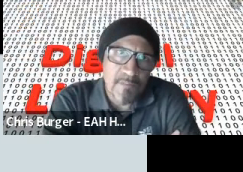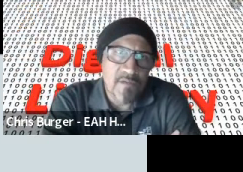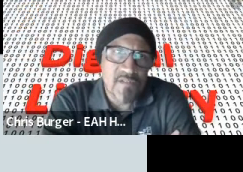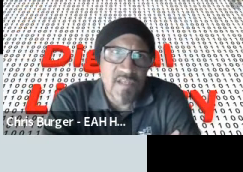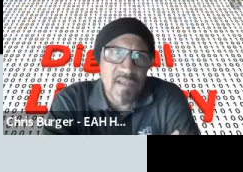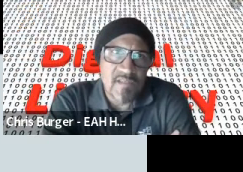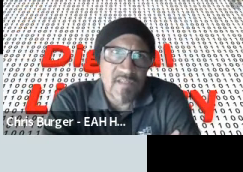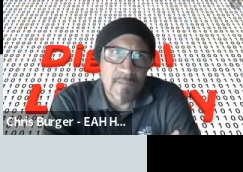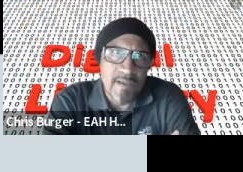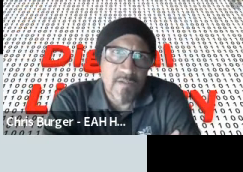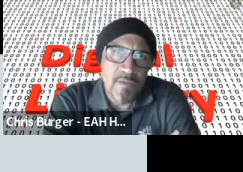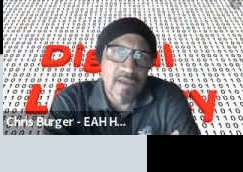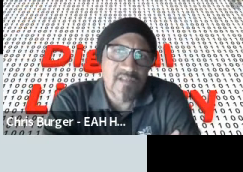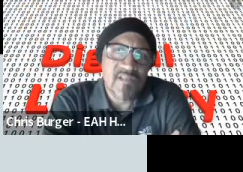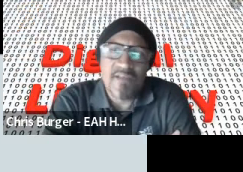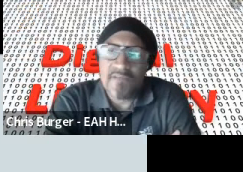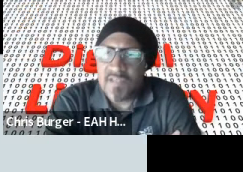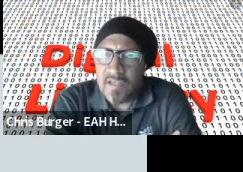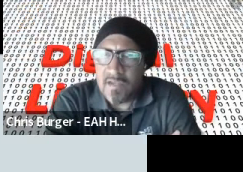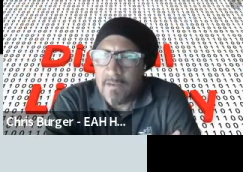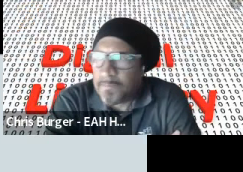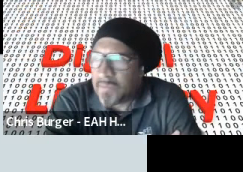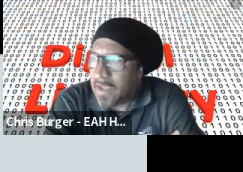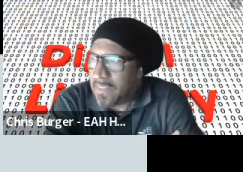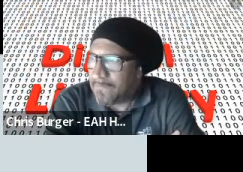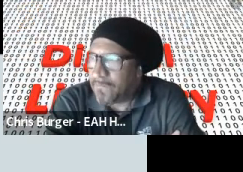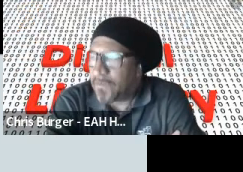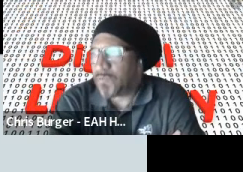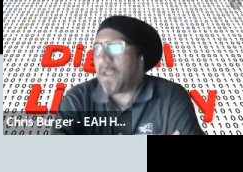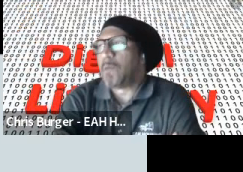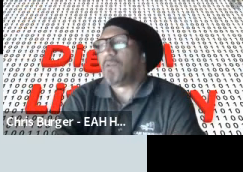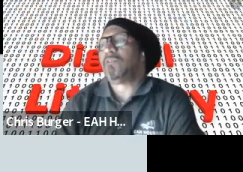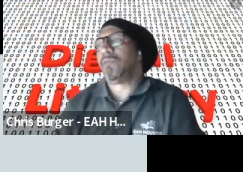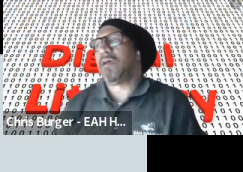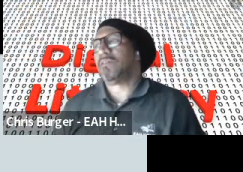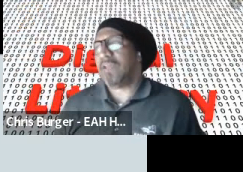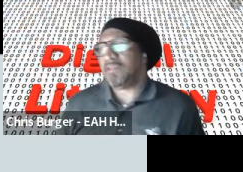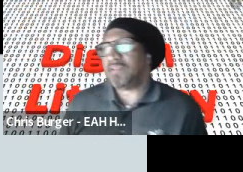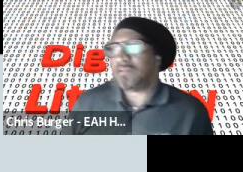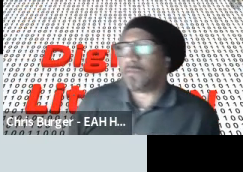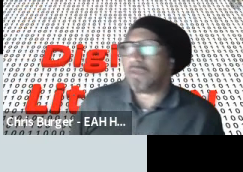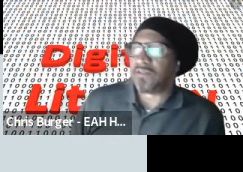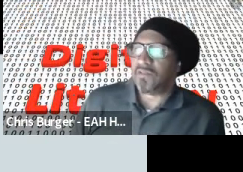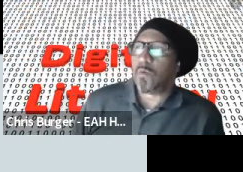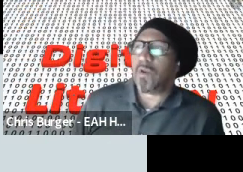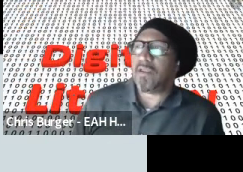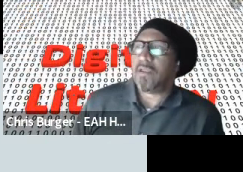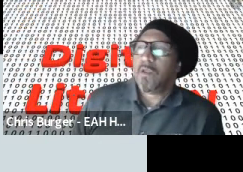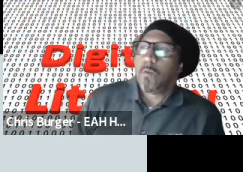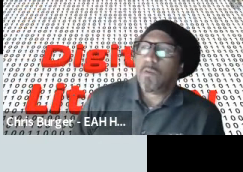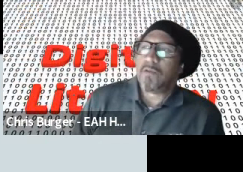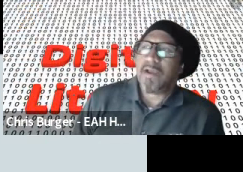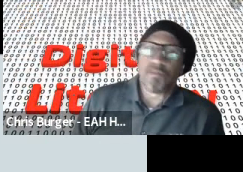through the CPUC since about 2017. That first round in 2018 to